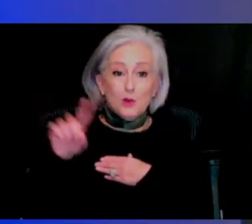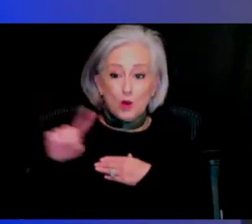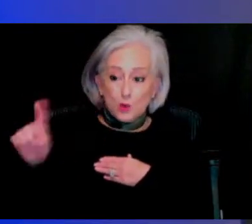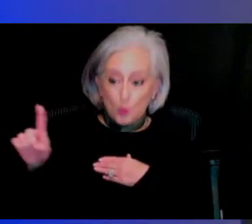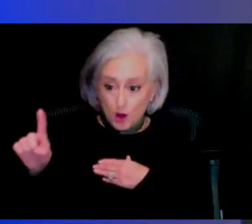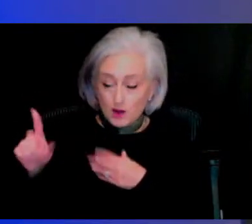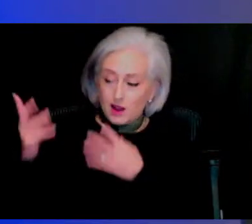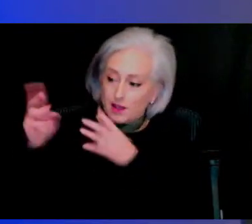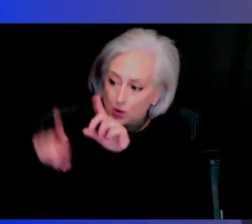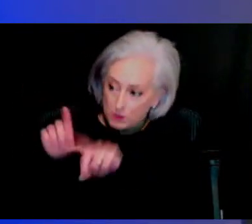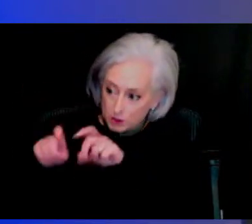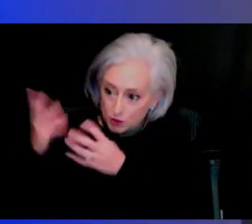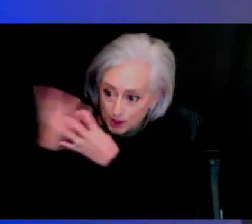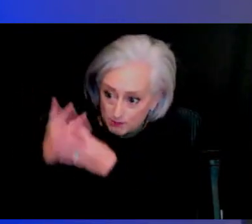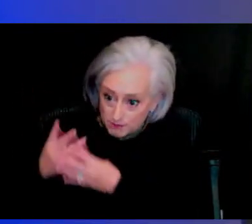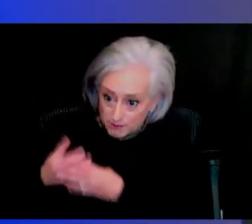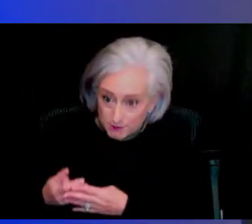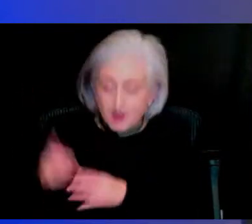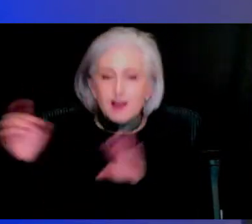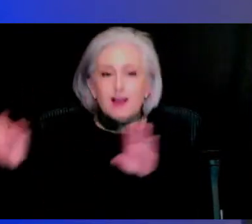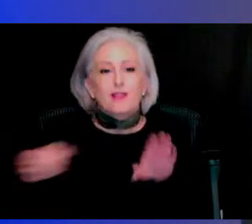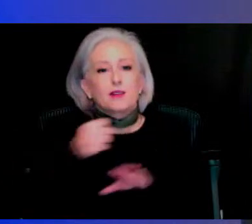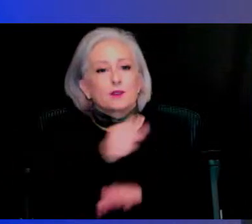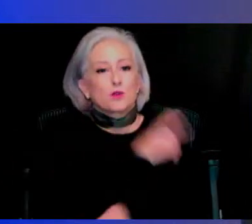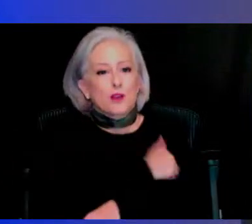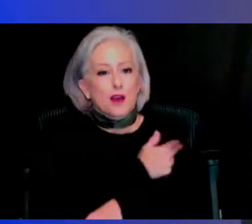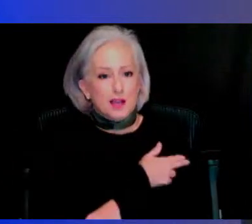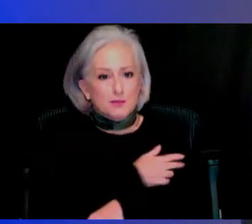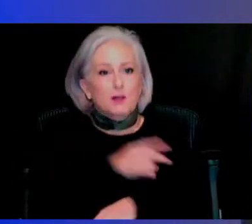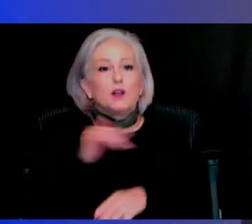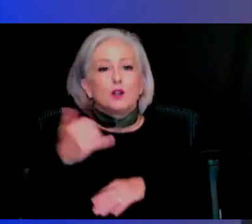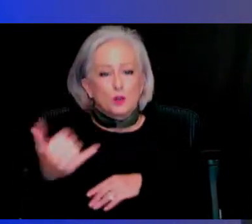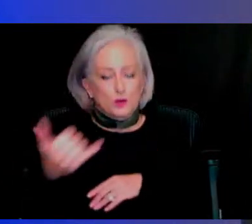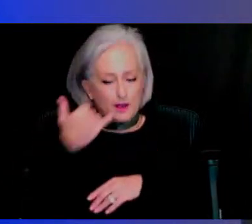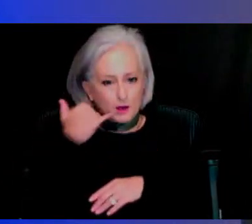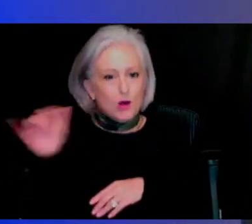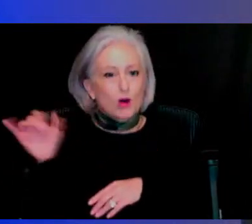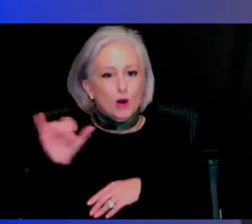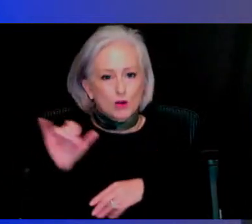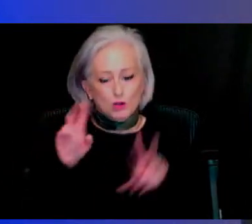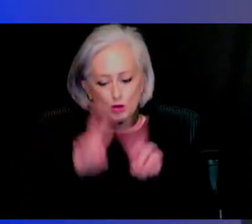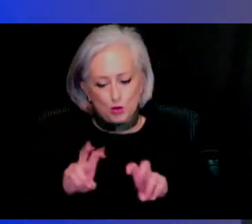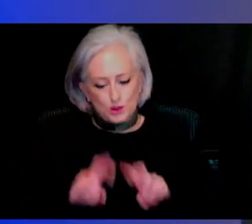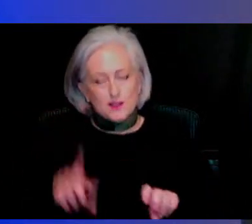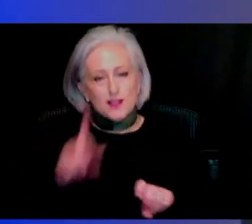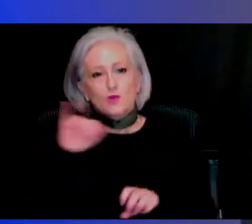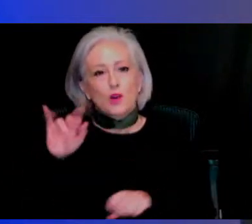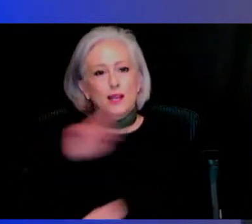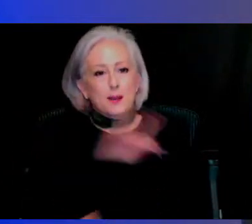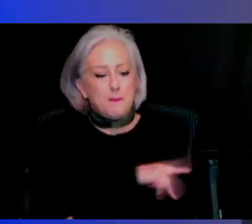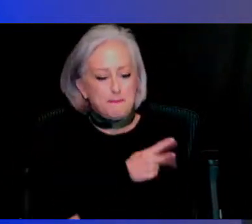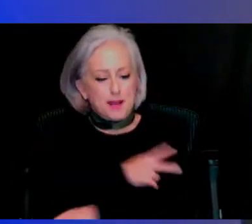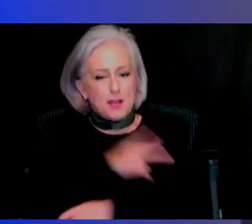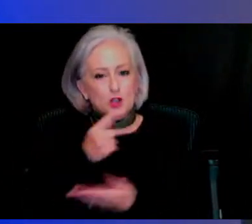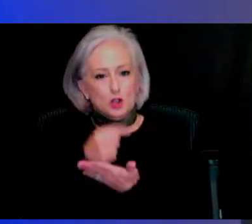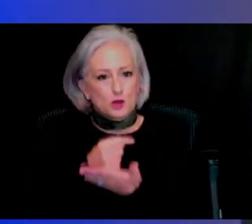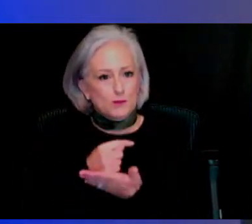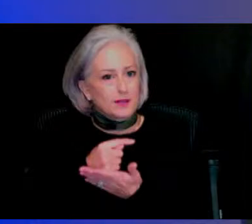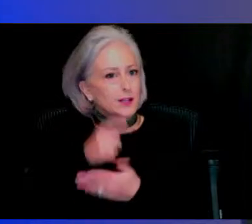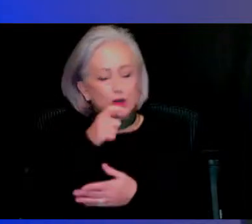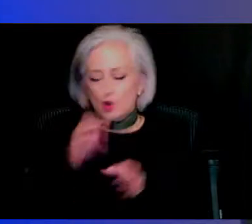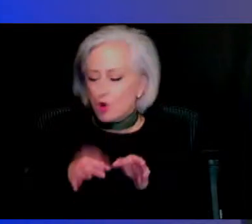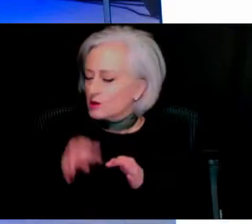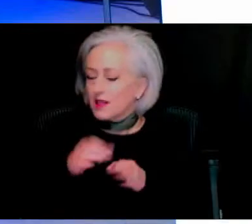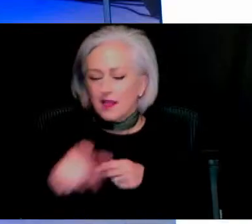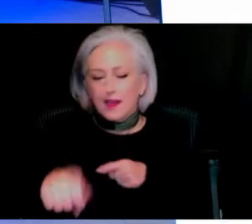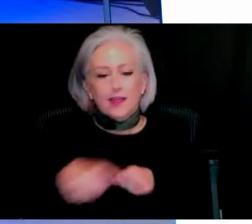a phone call, and you can schedule an appointment as well to get your kiddo assessed for inpatient treatment. So Don't delay the phone calls. You can't